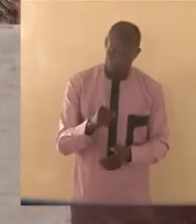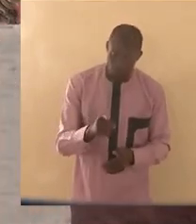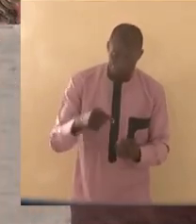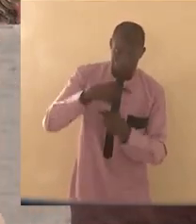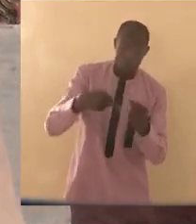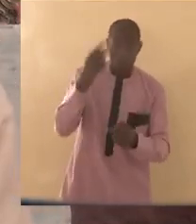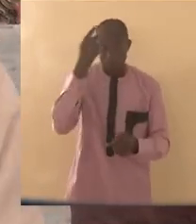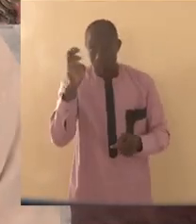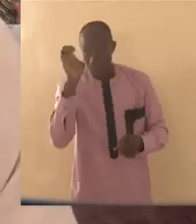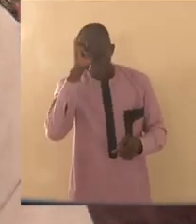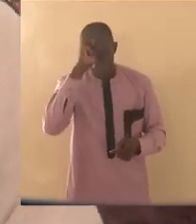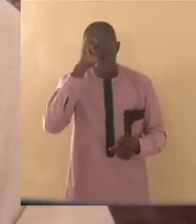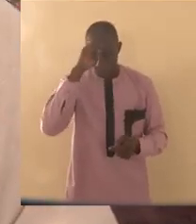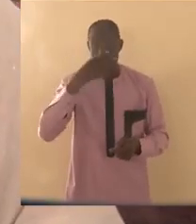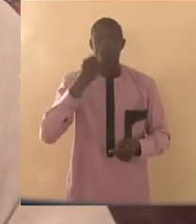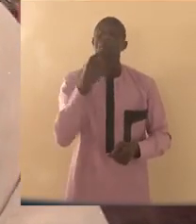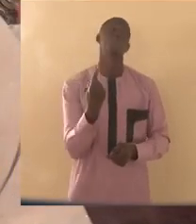fact,